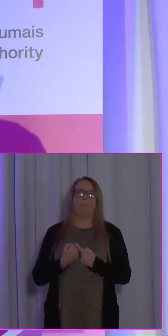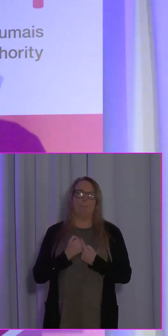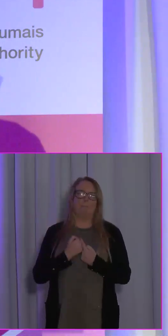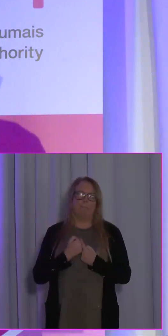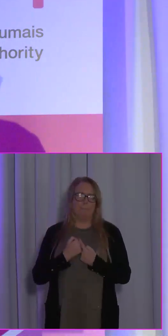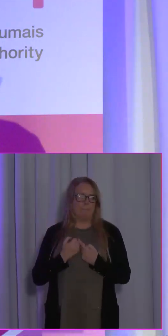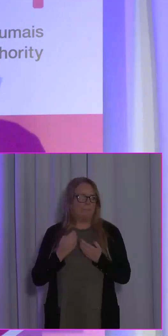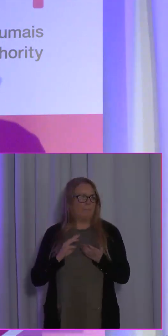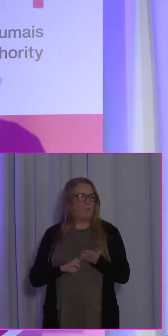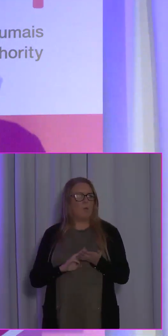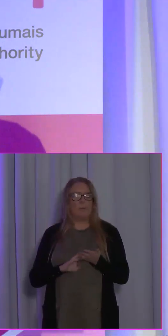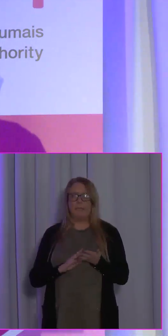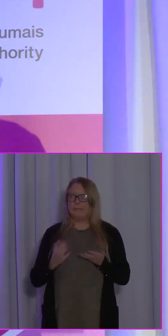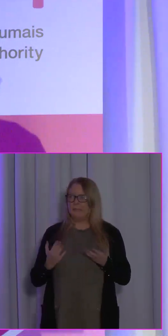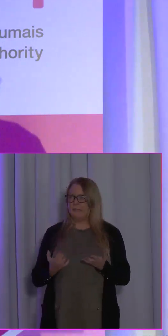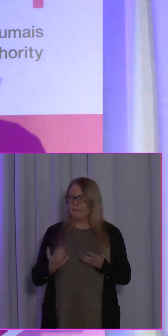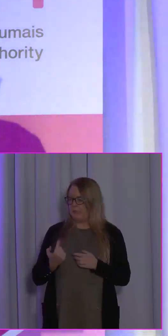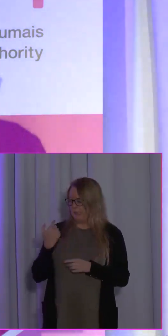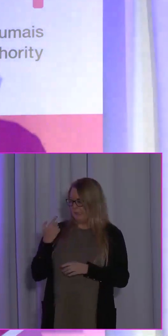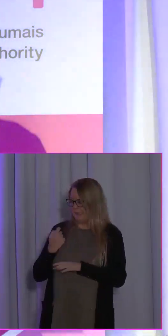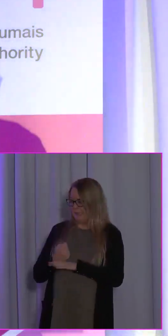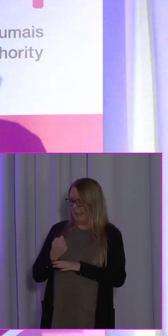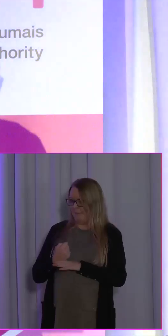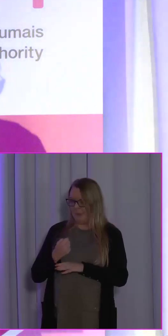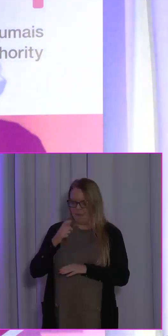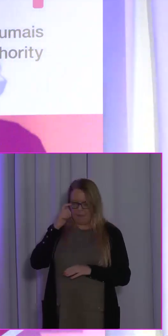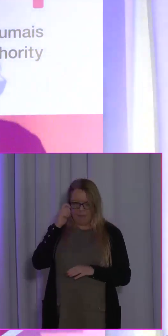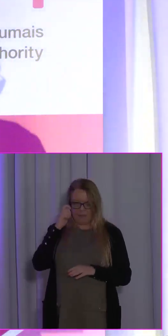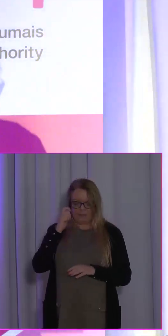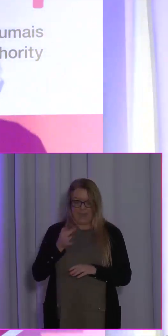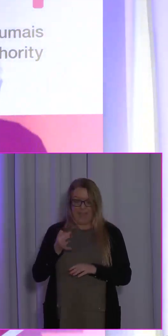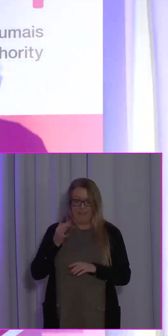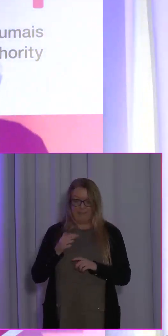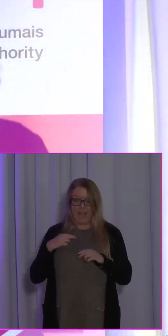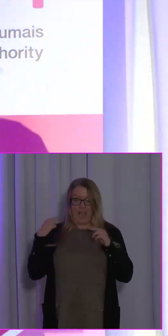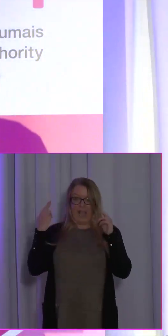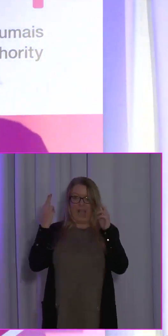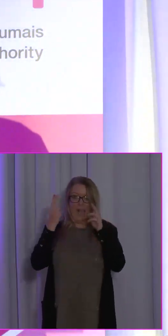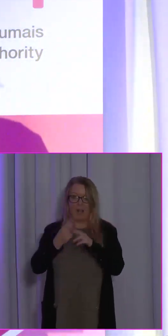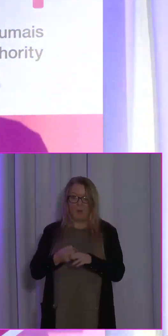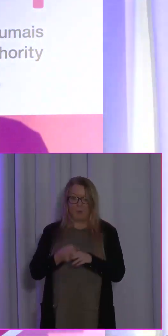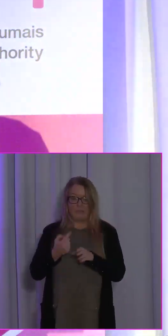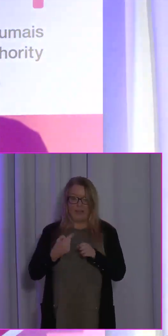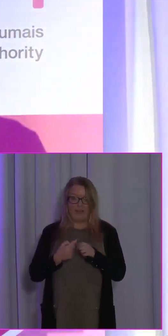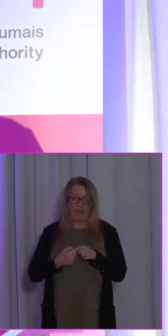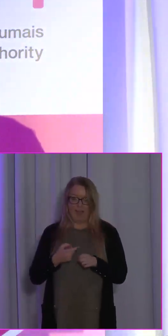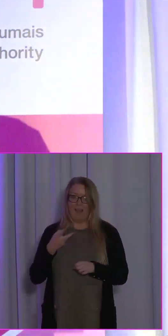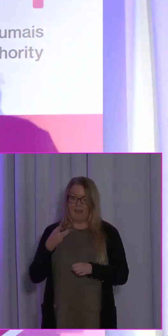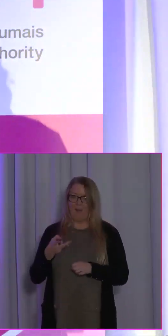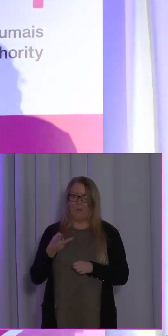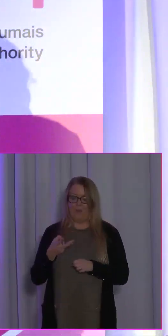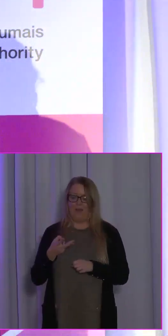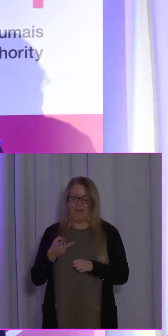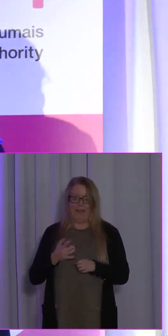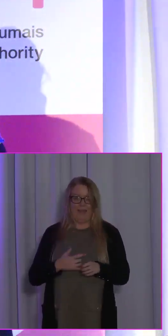me, because after that I thought, my God, if we ever get out there again, I'm going to do my bit. So I'm going